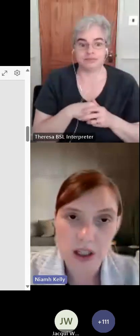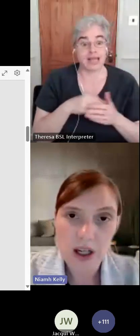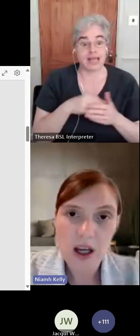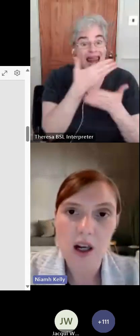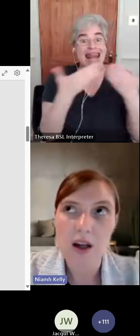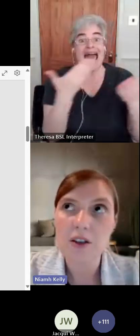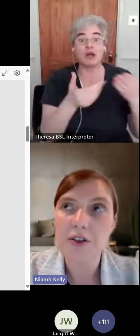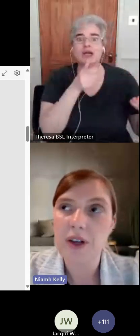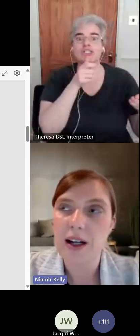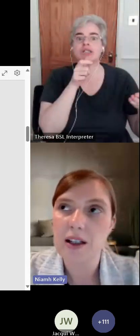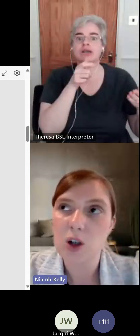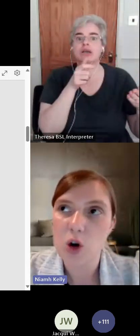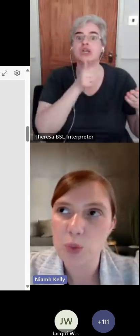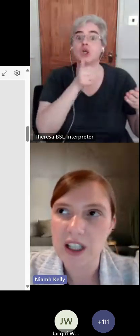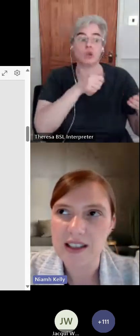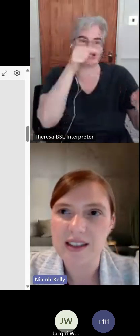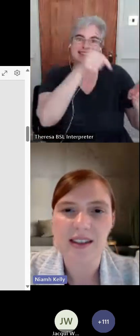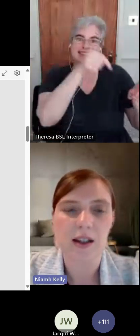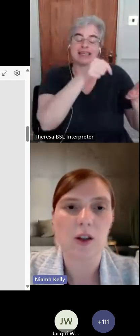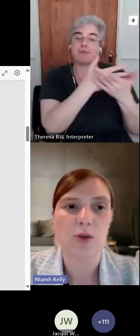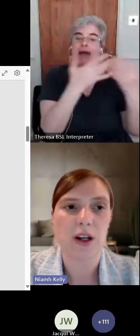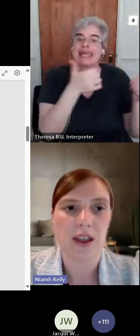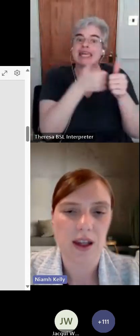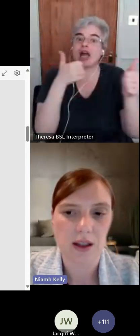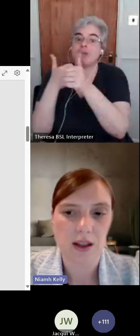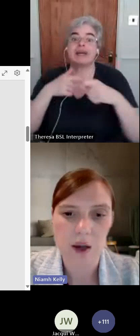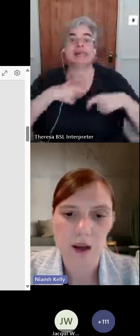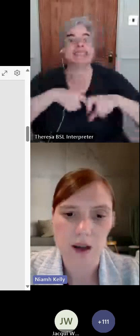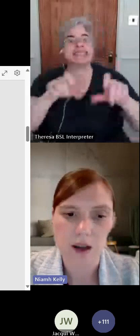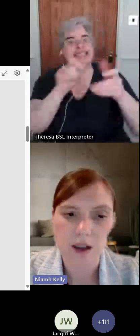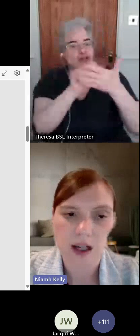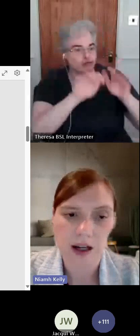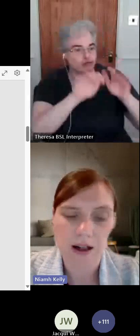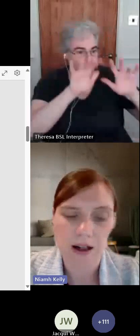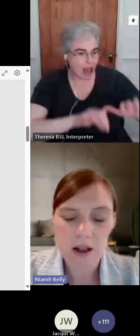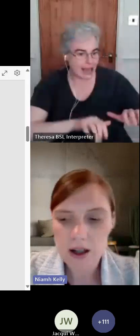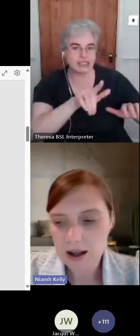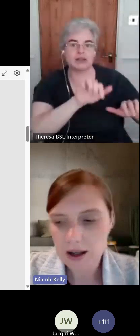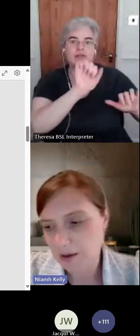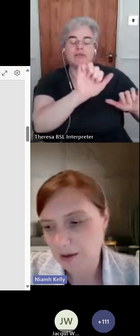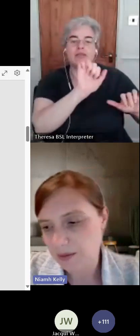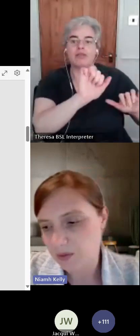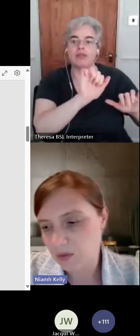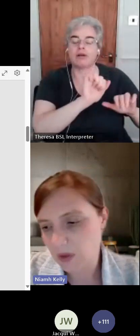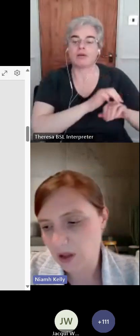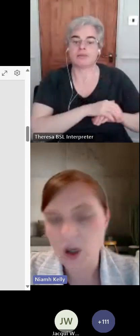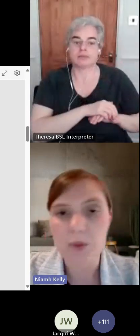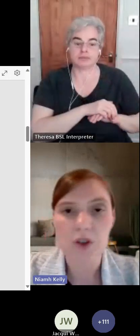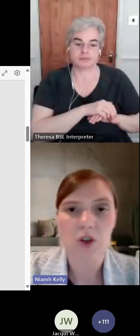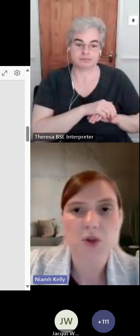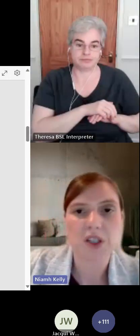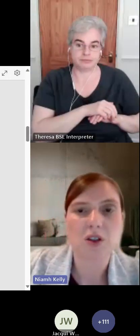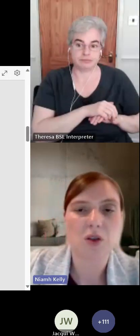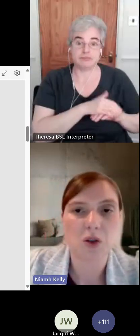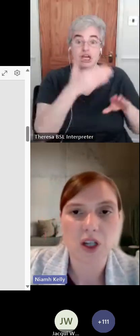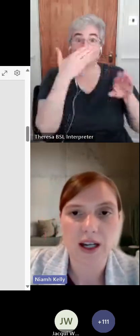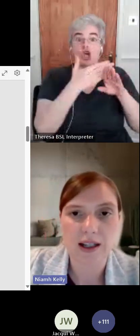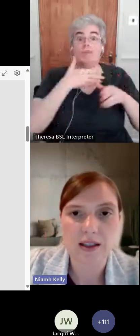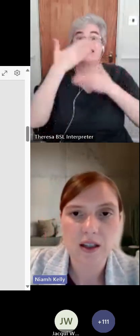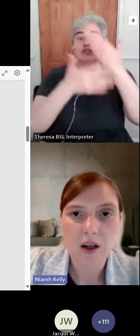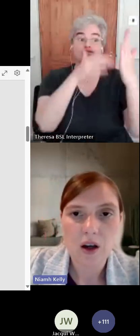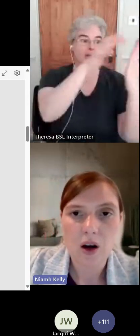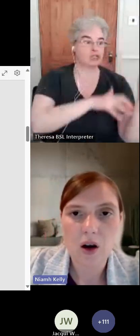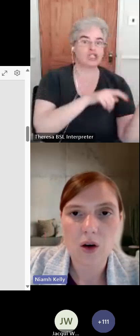language use, a lot of companies still write things on their job descriptions,